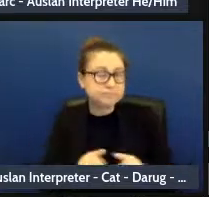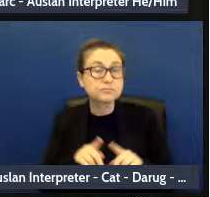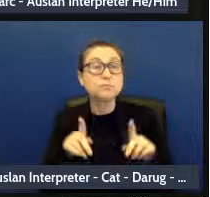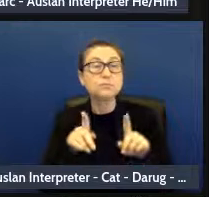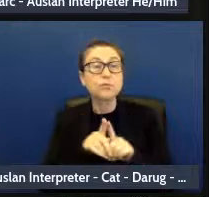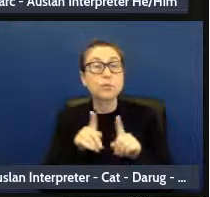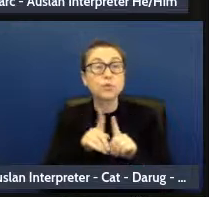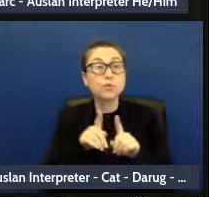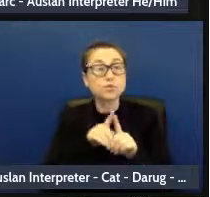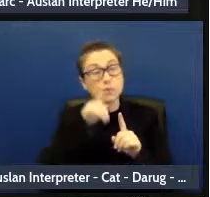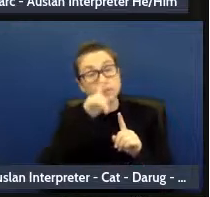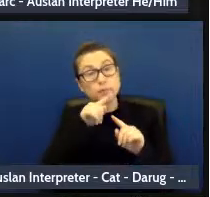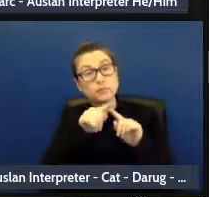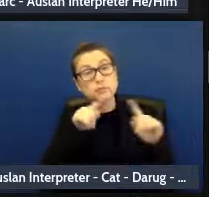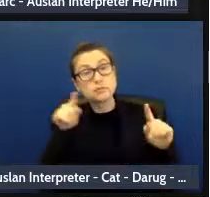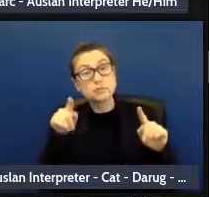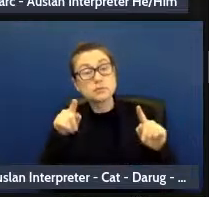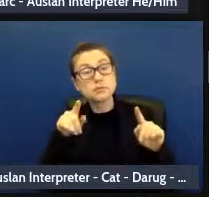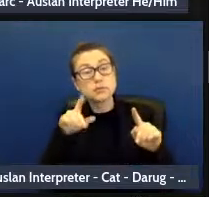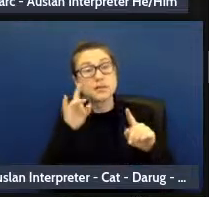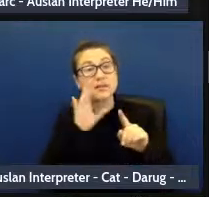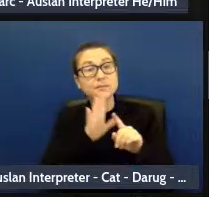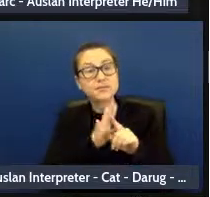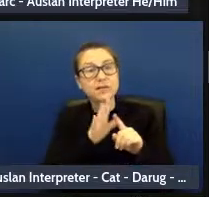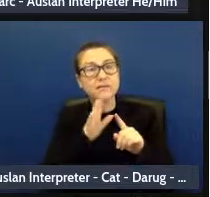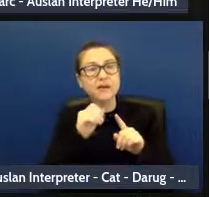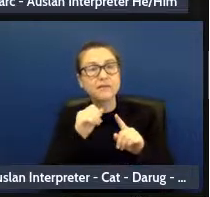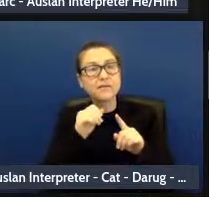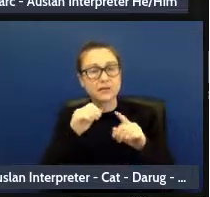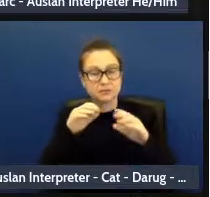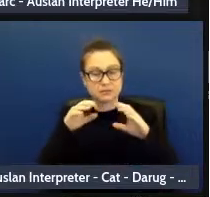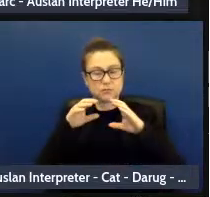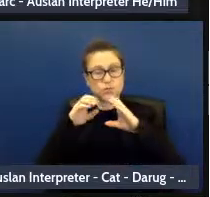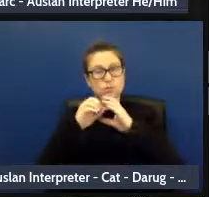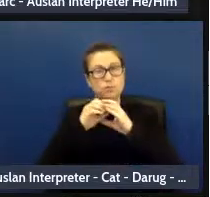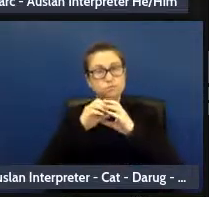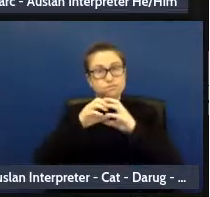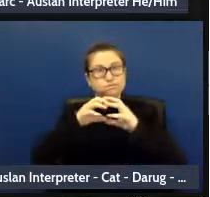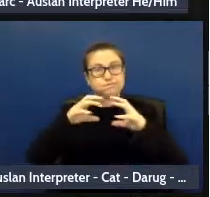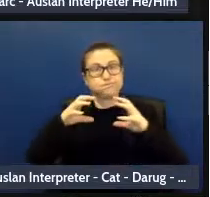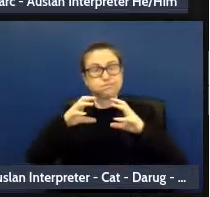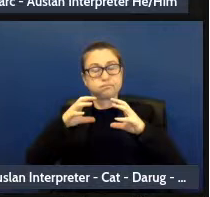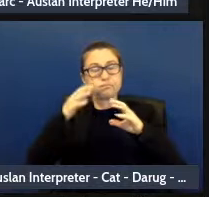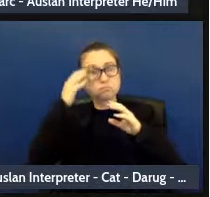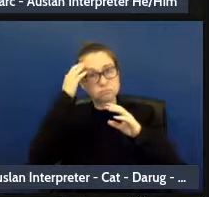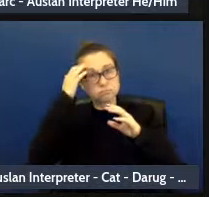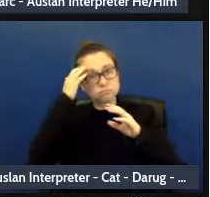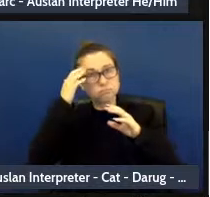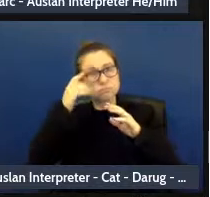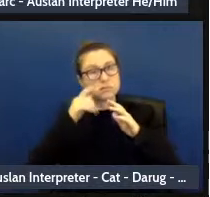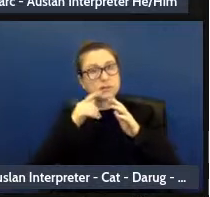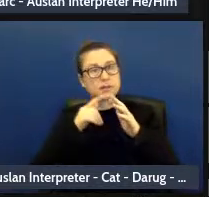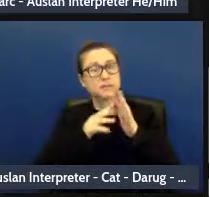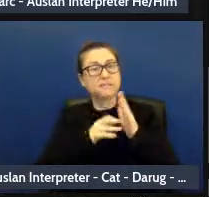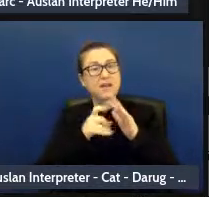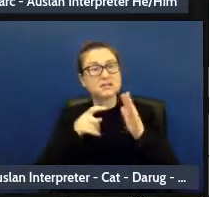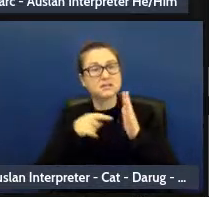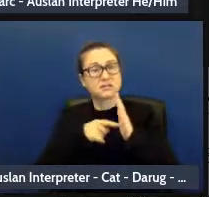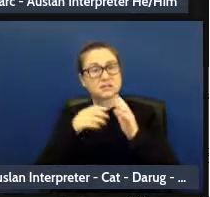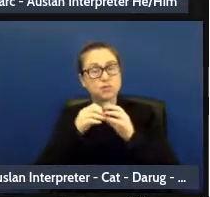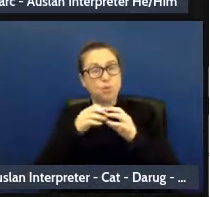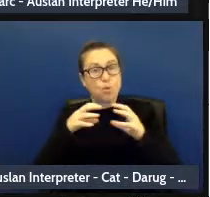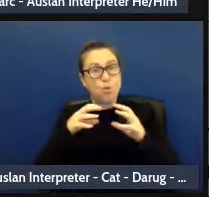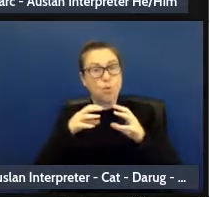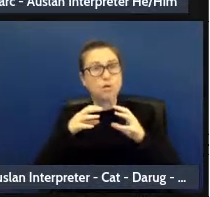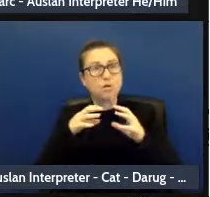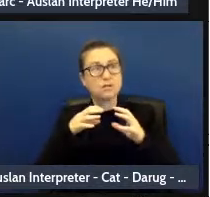who experience expansion of that infarct core. So they would be sort of like the target population that would